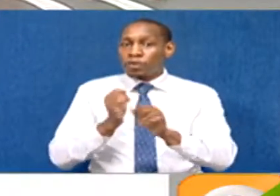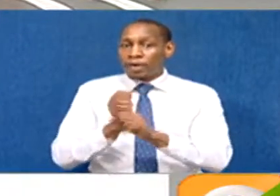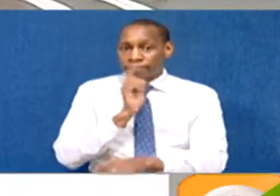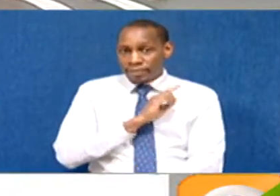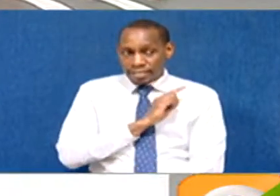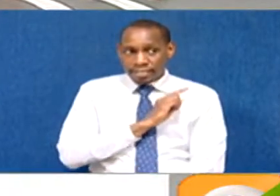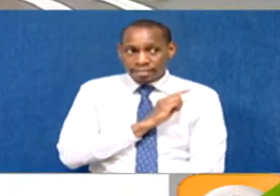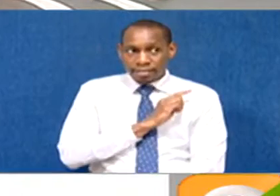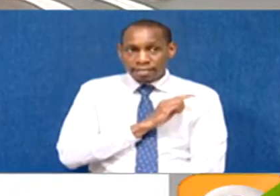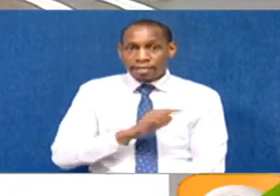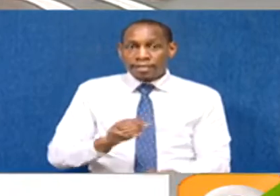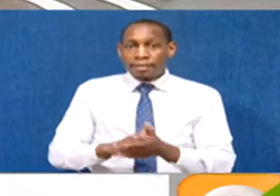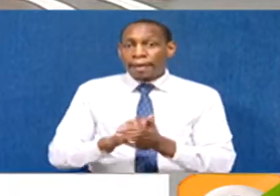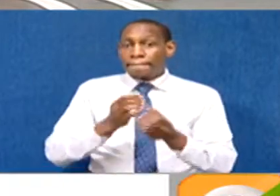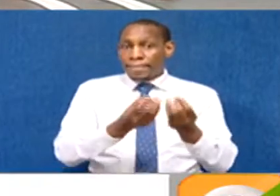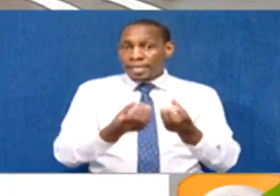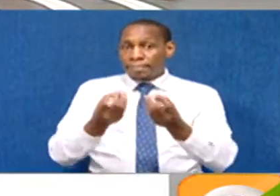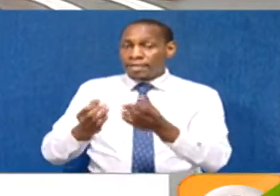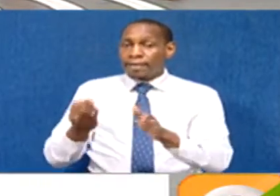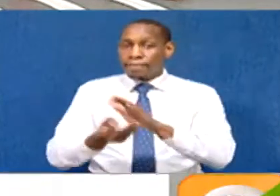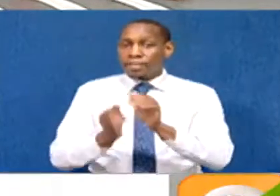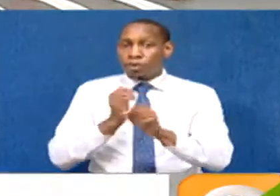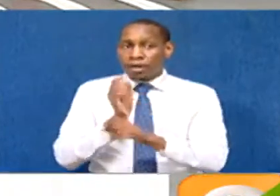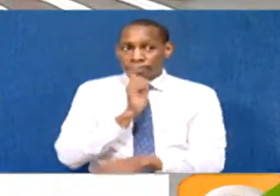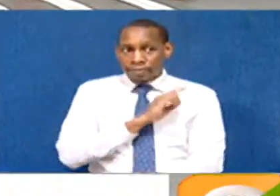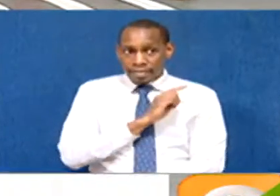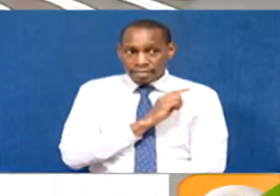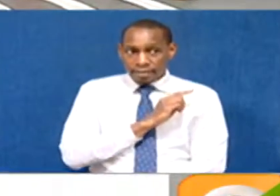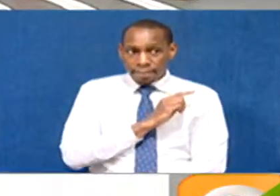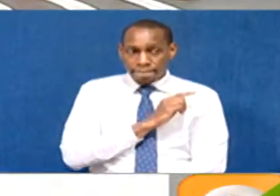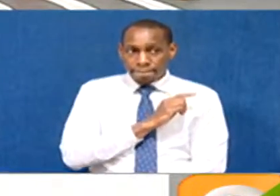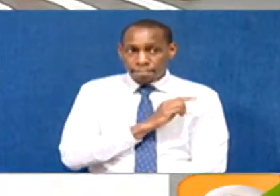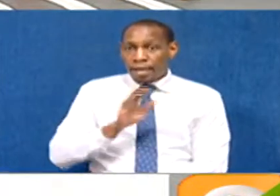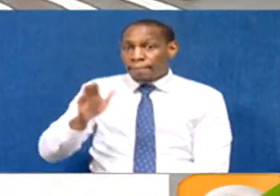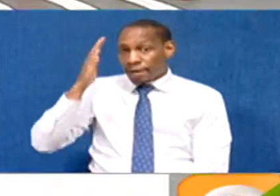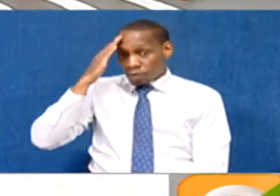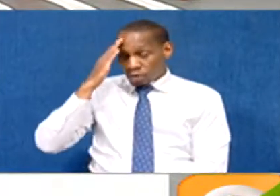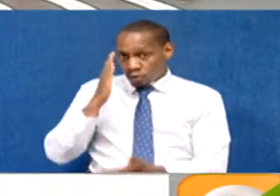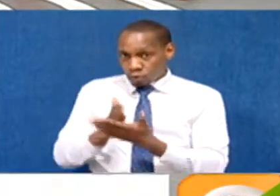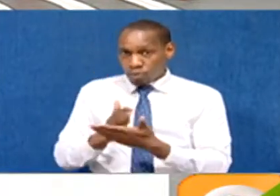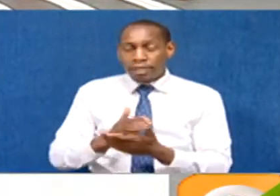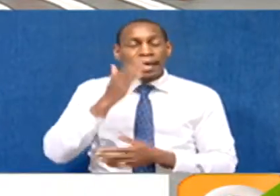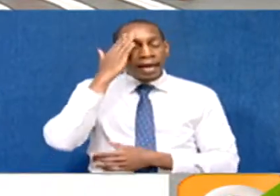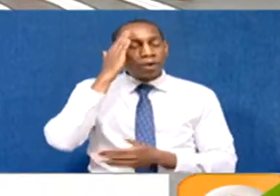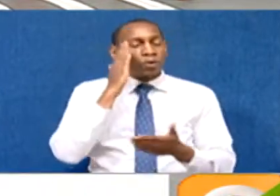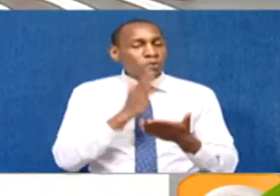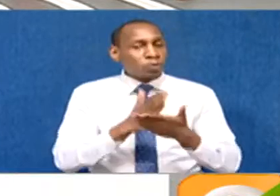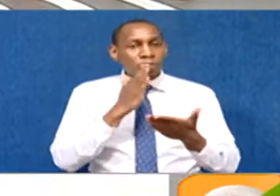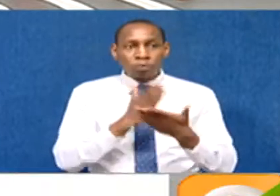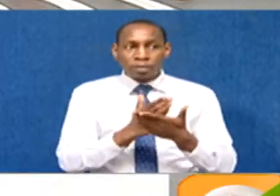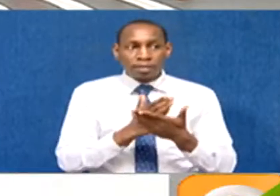Jeff. A good number of them, files are complete. And you know this for a fact? Oh, I know.